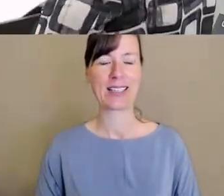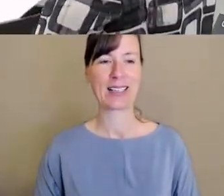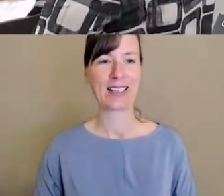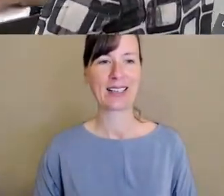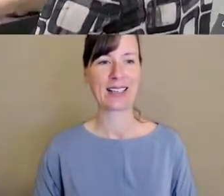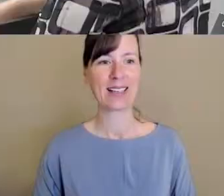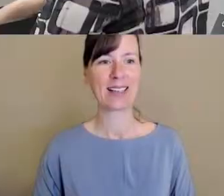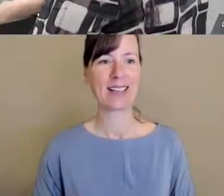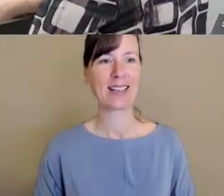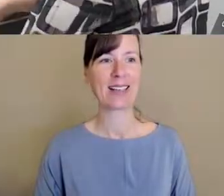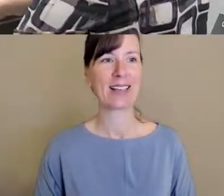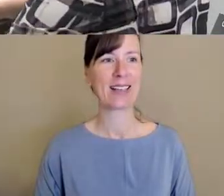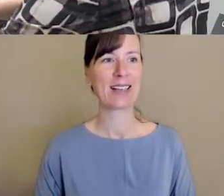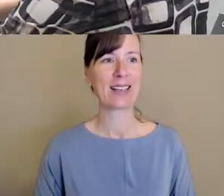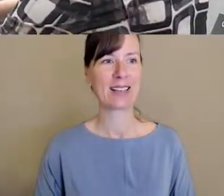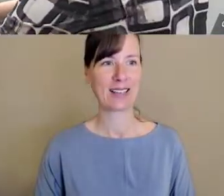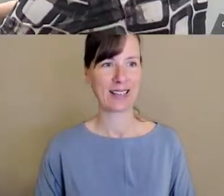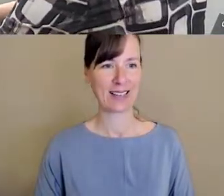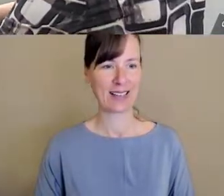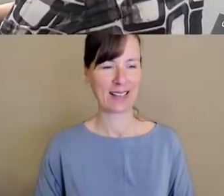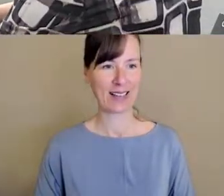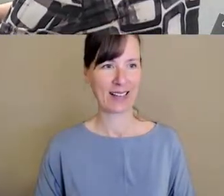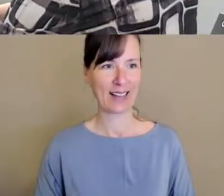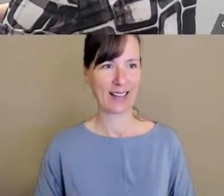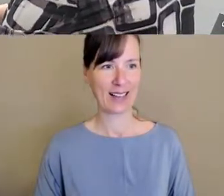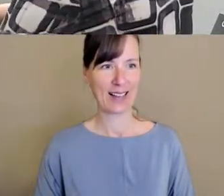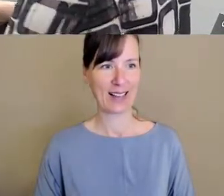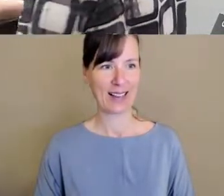Am I here in front of the podium?